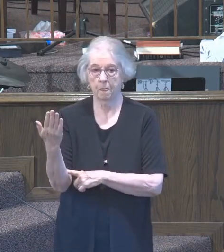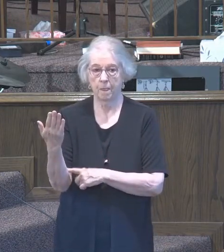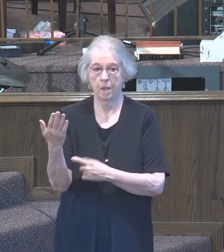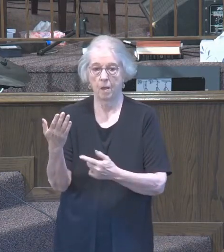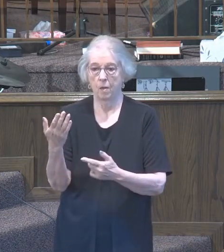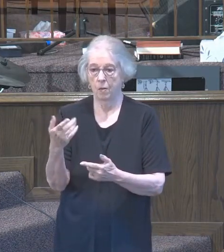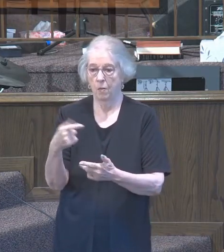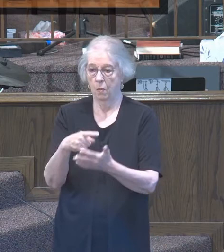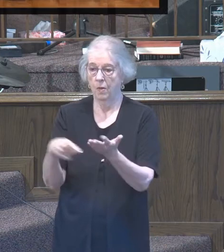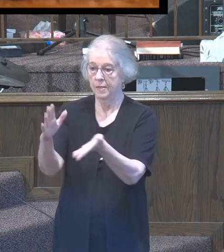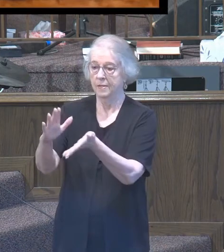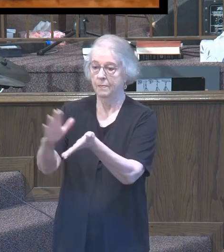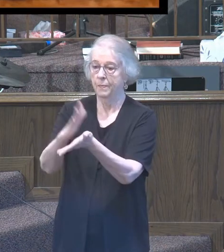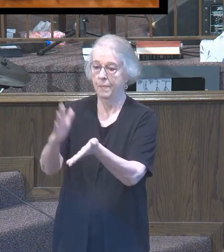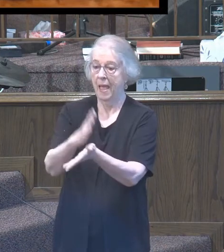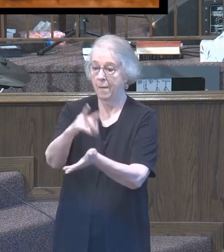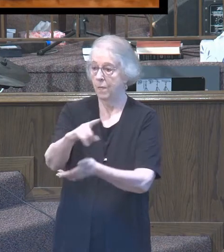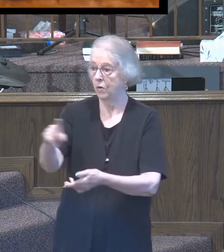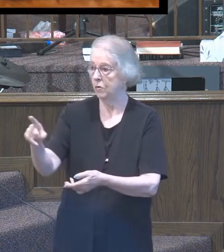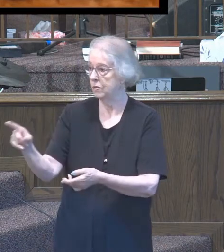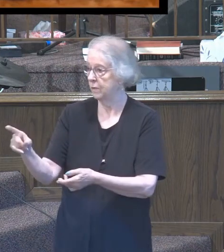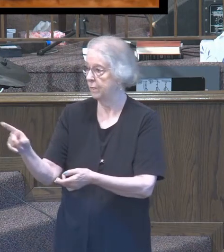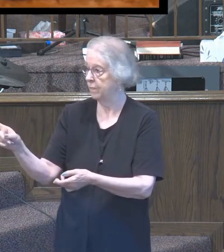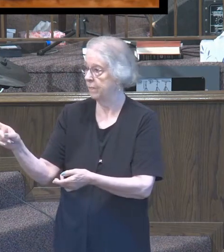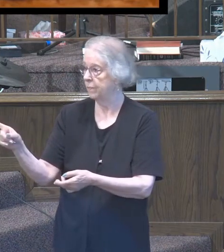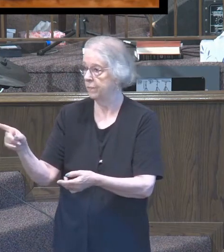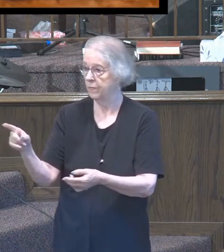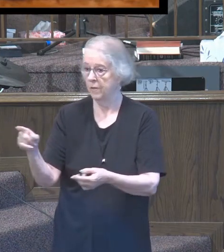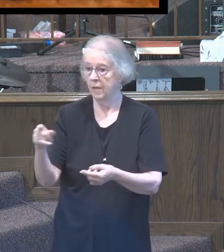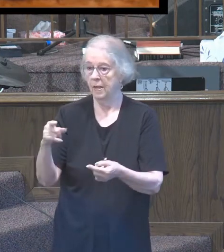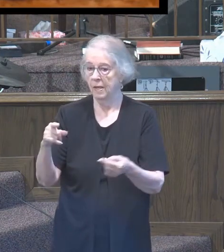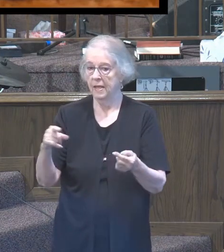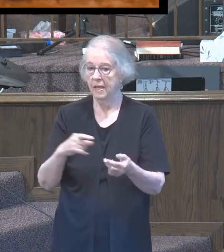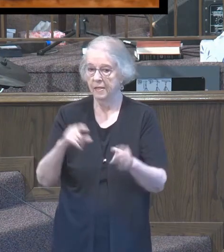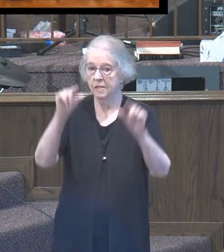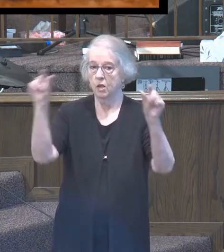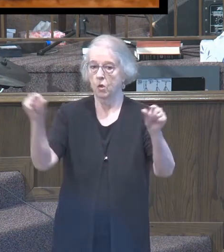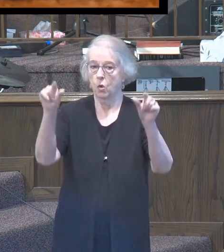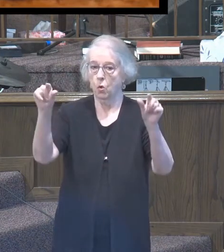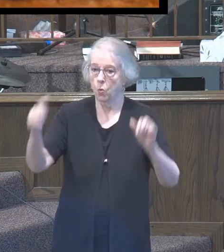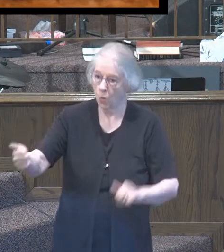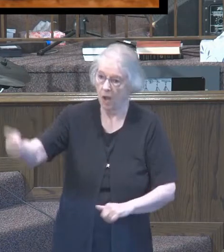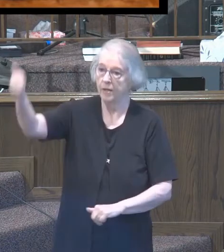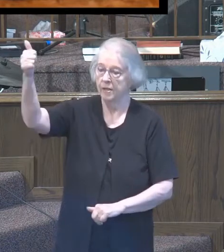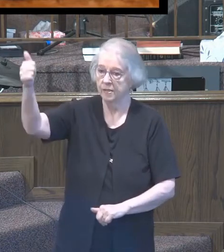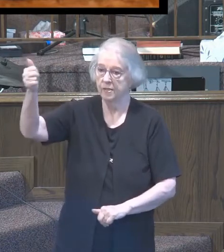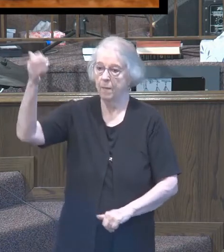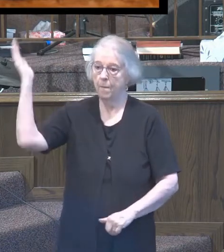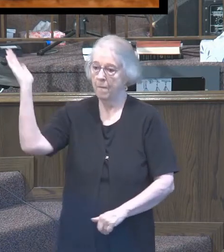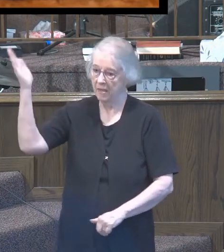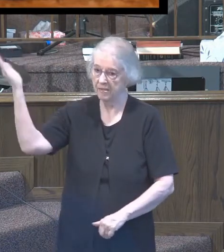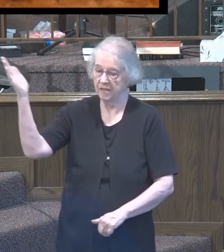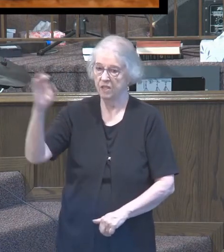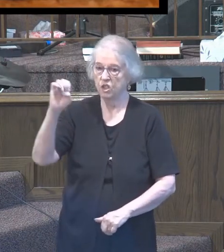what I won't even qualify, what is the greatest sermon ever preached.